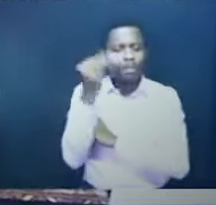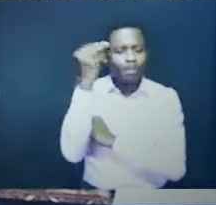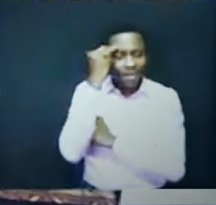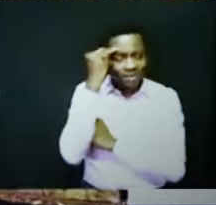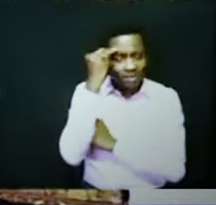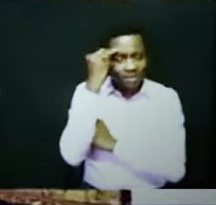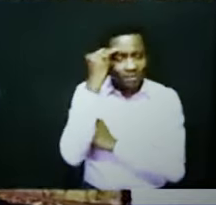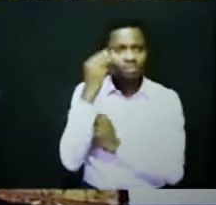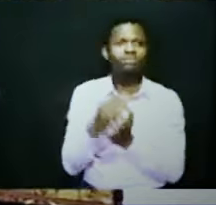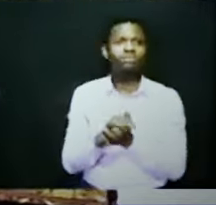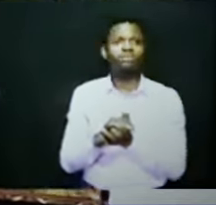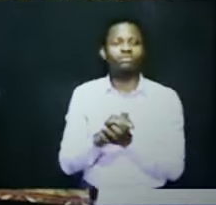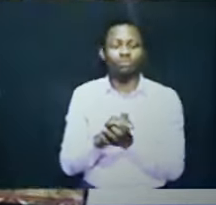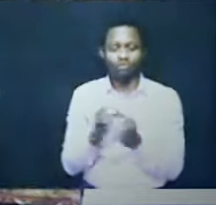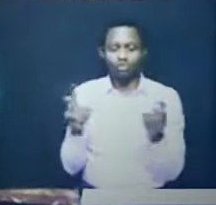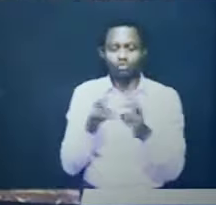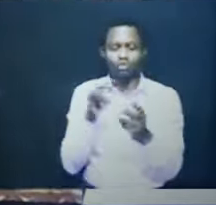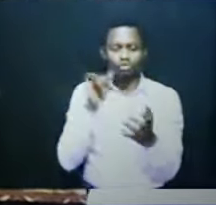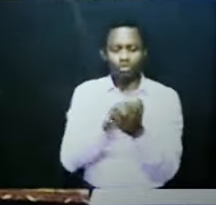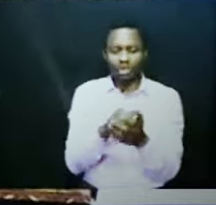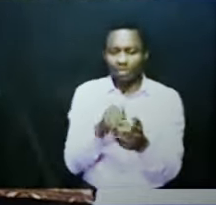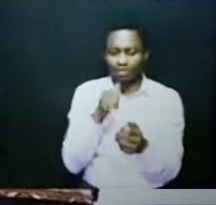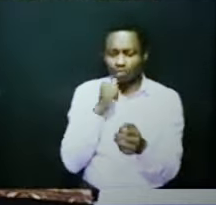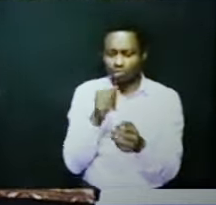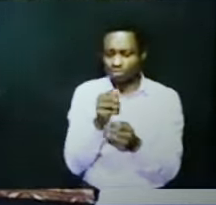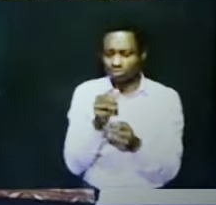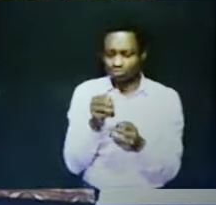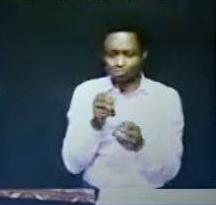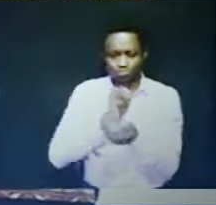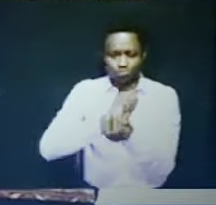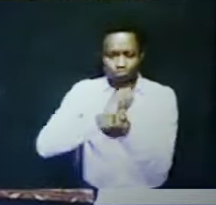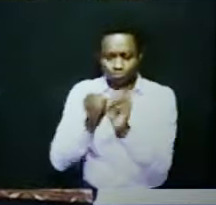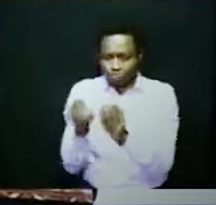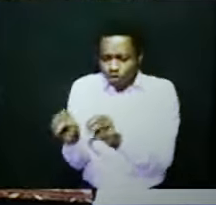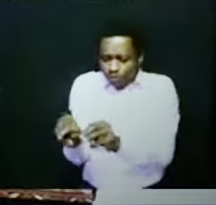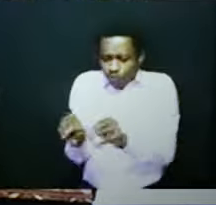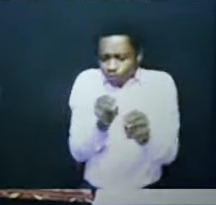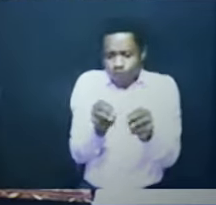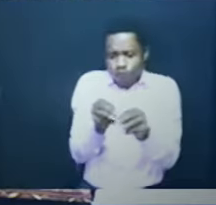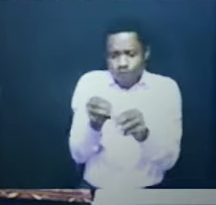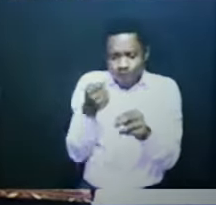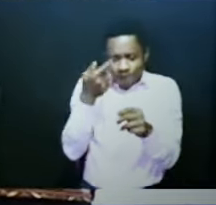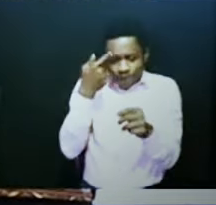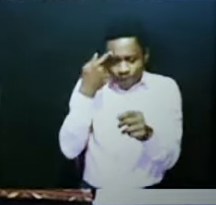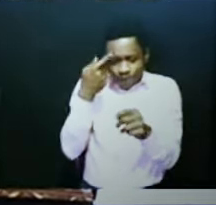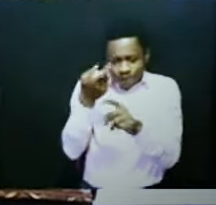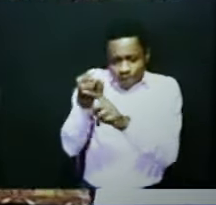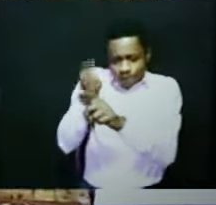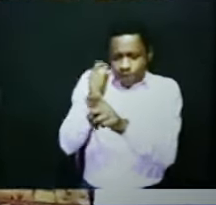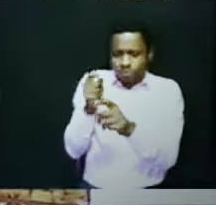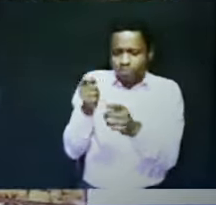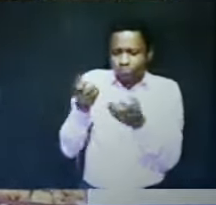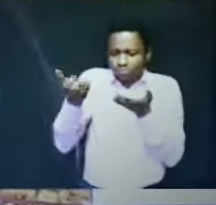So that we move away from the slavery mentality to know that we are children of God.